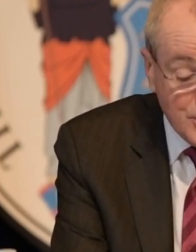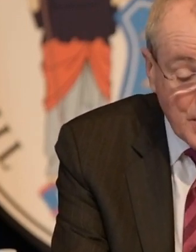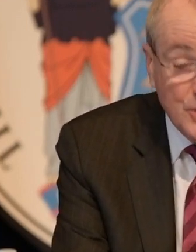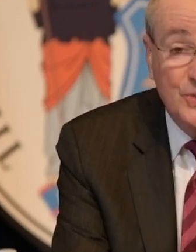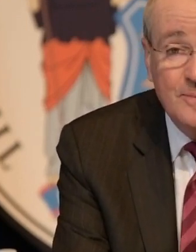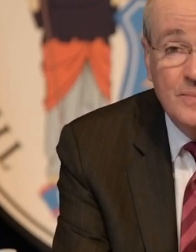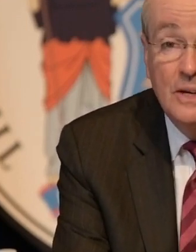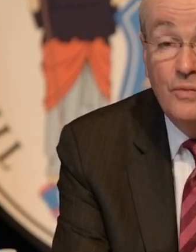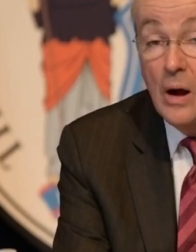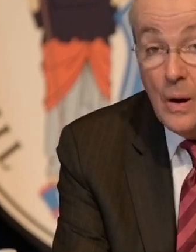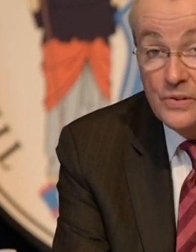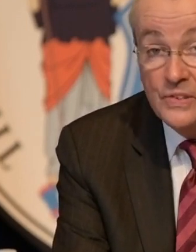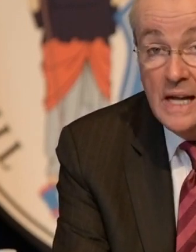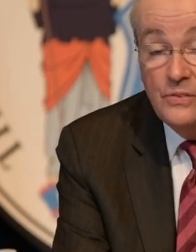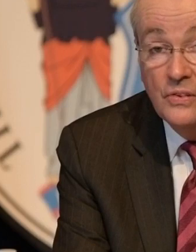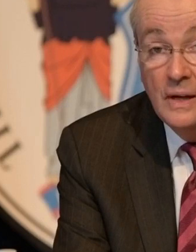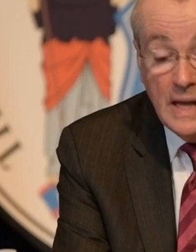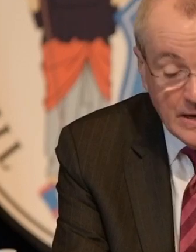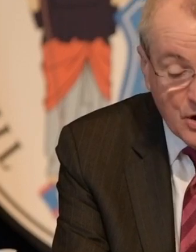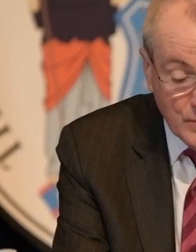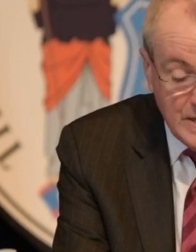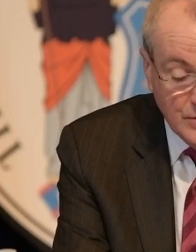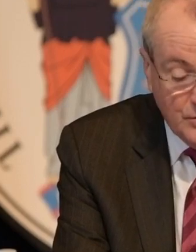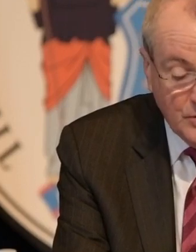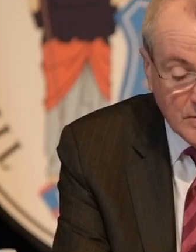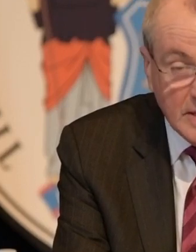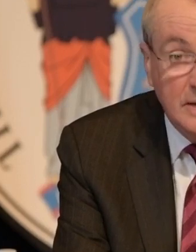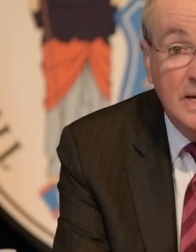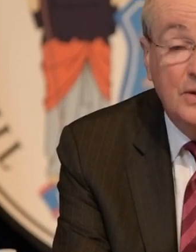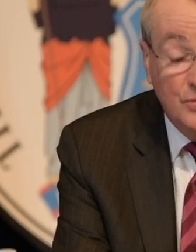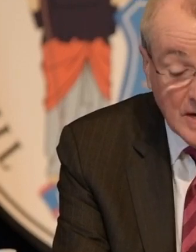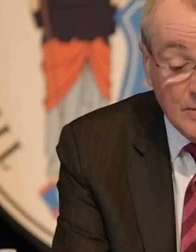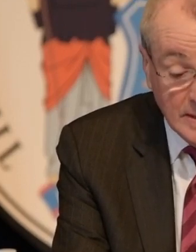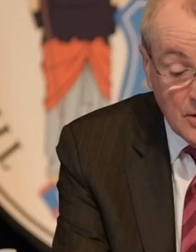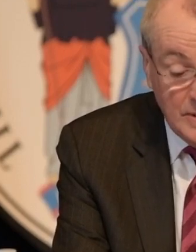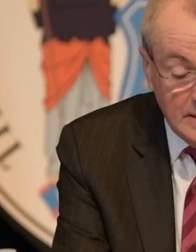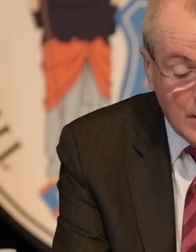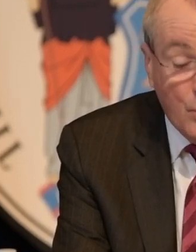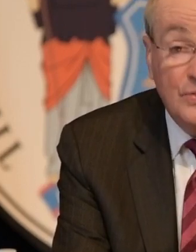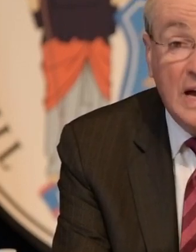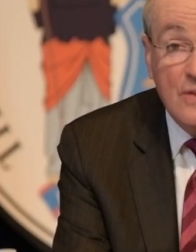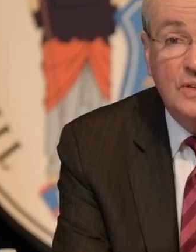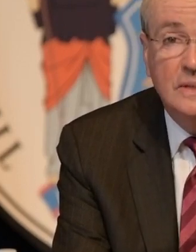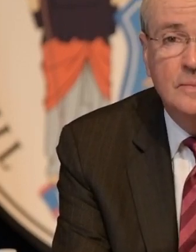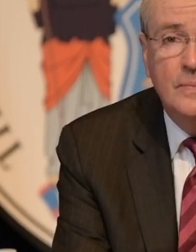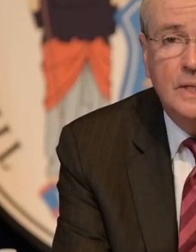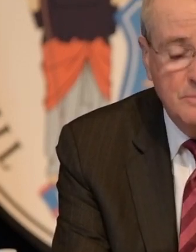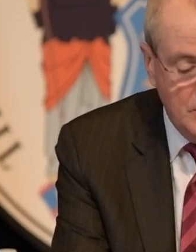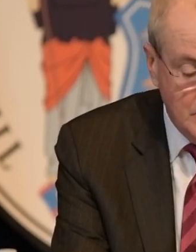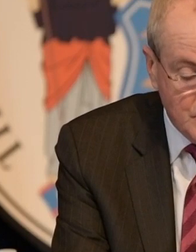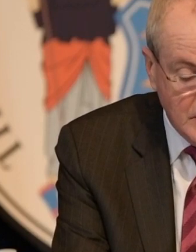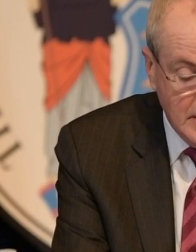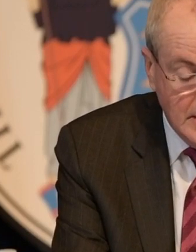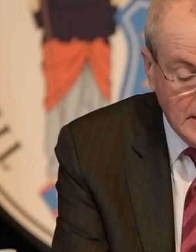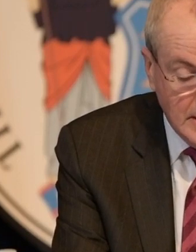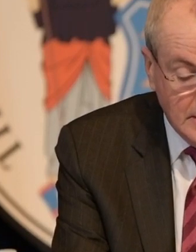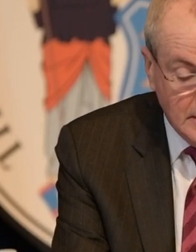and especially for our states and our region's Sierra Leonean and West African